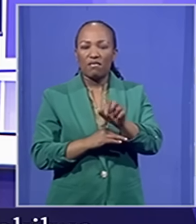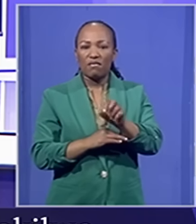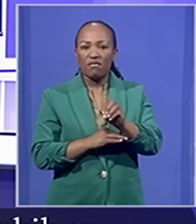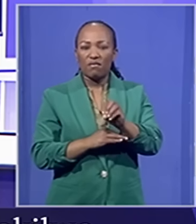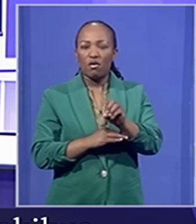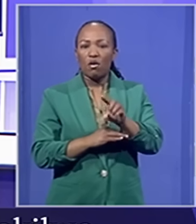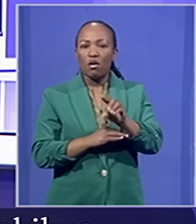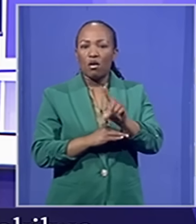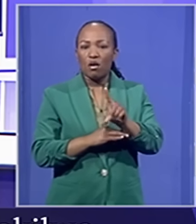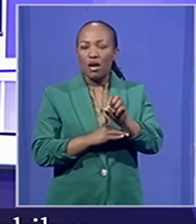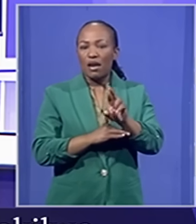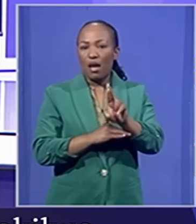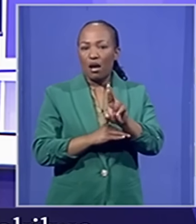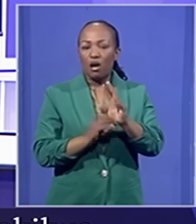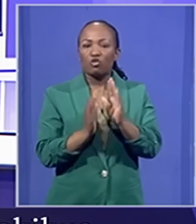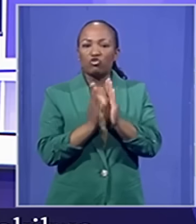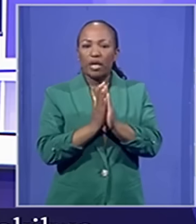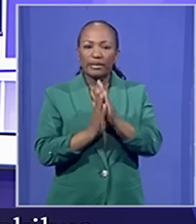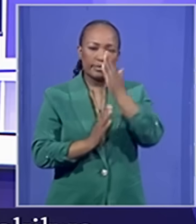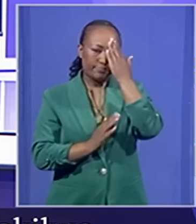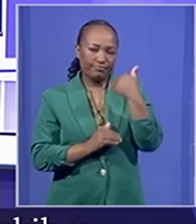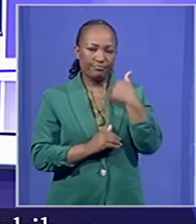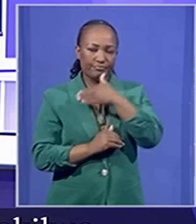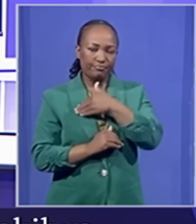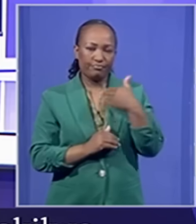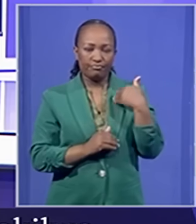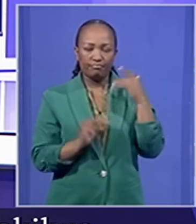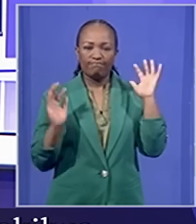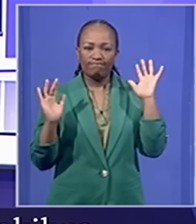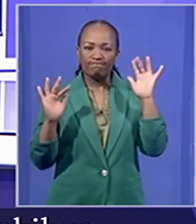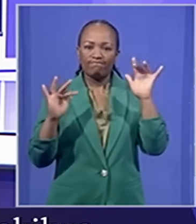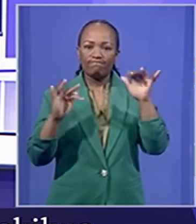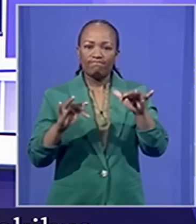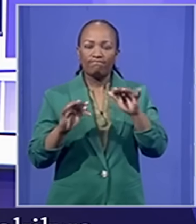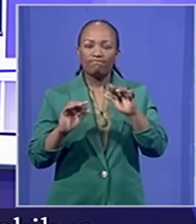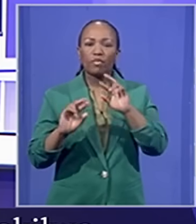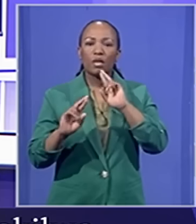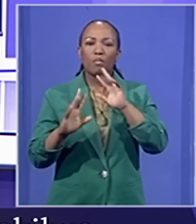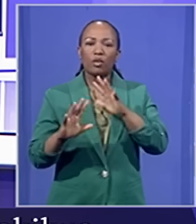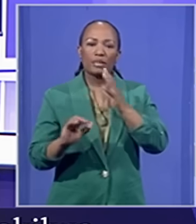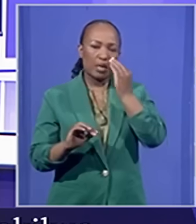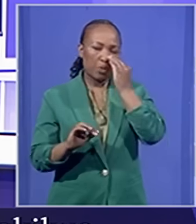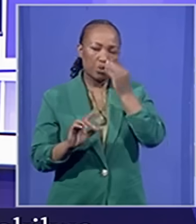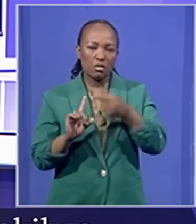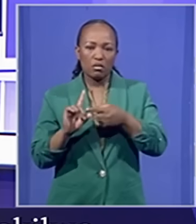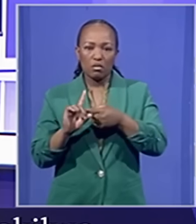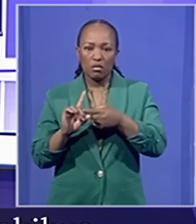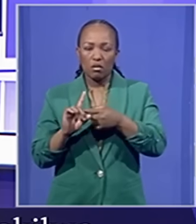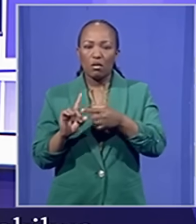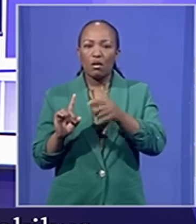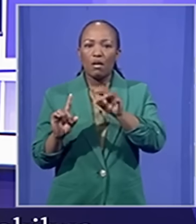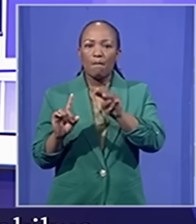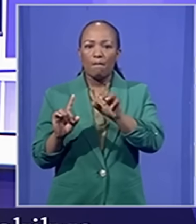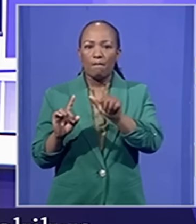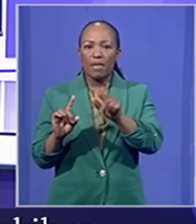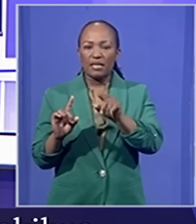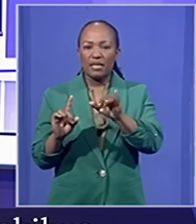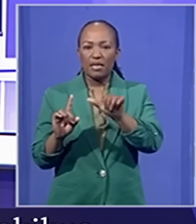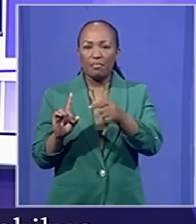Johannesburg go neelana ka tlotlo ya bofelo go mmega dikgang wa dipolotiki yo gape ne le morulaganyi wa dikgang Tshidi